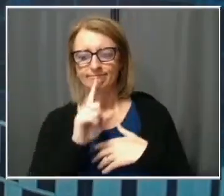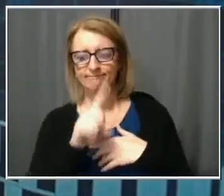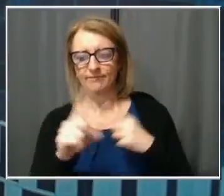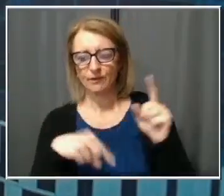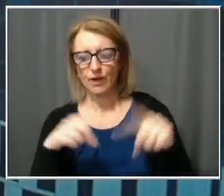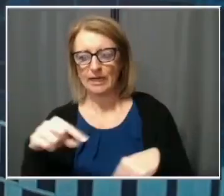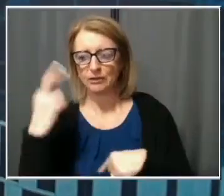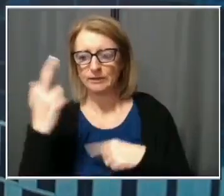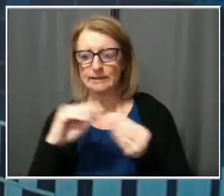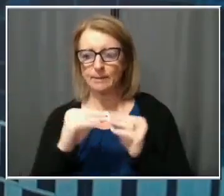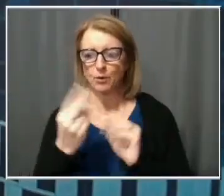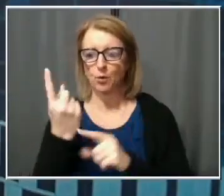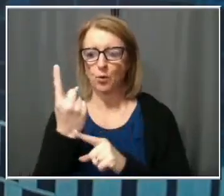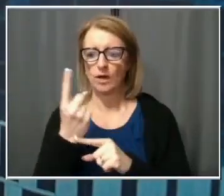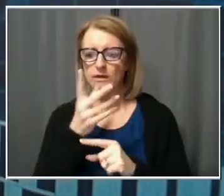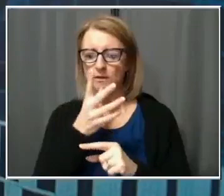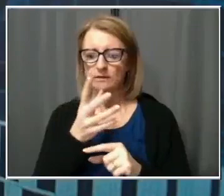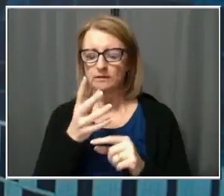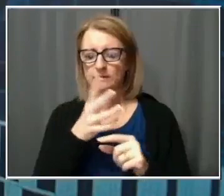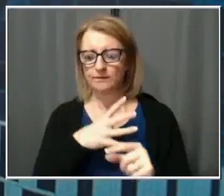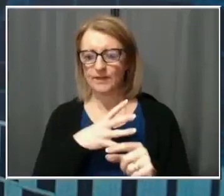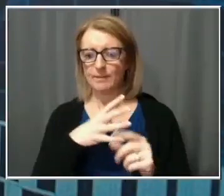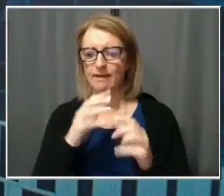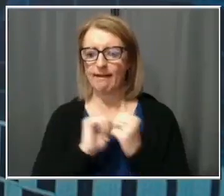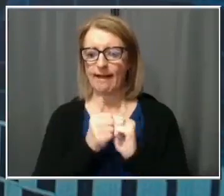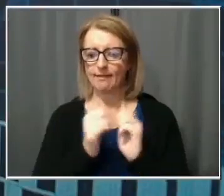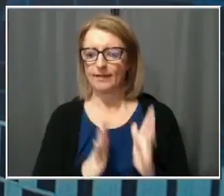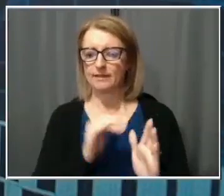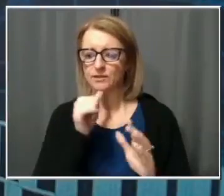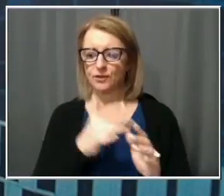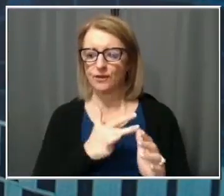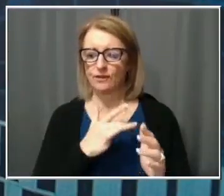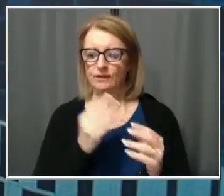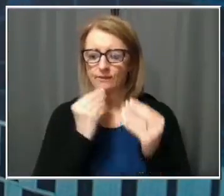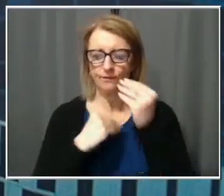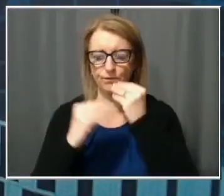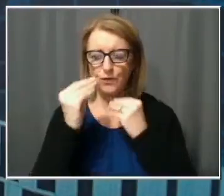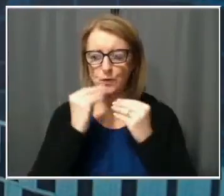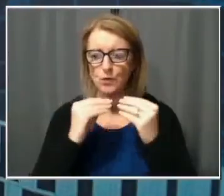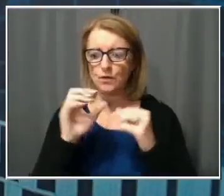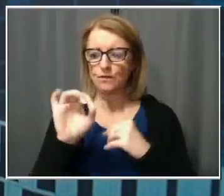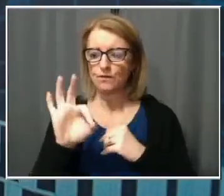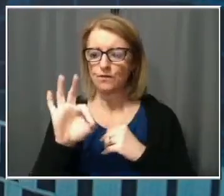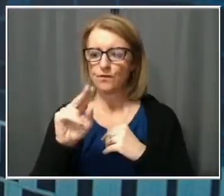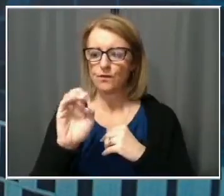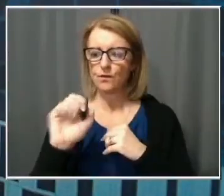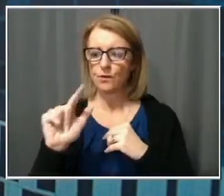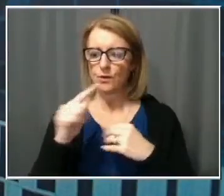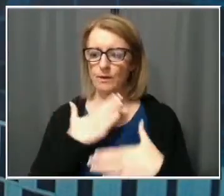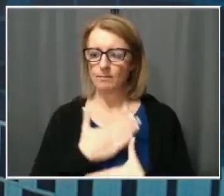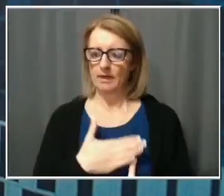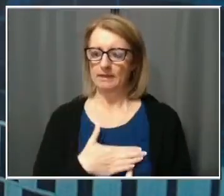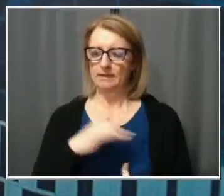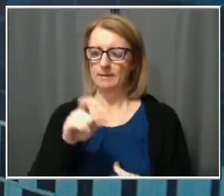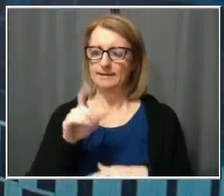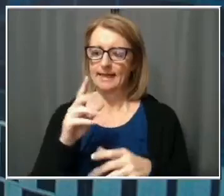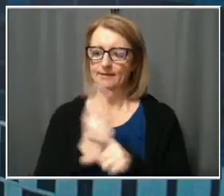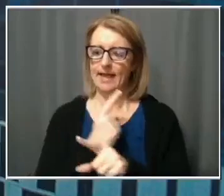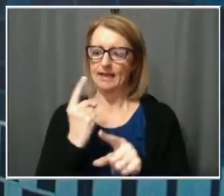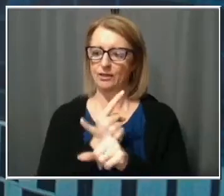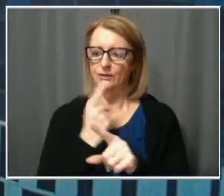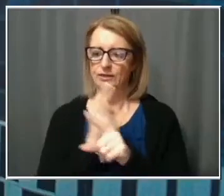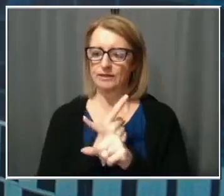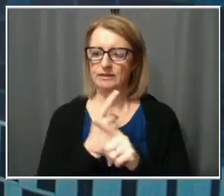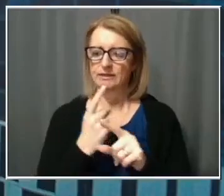reason is female athletes do not fully fuel their body, and you have to have adequate levels of energy to heal from an injury, and therefore stress fractures